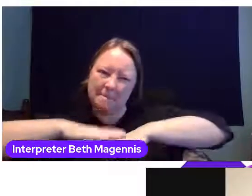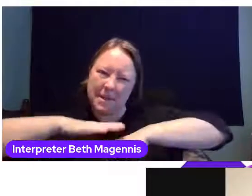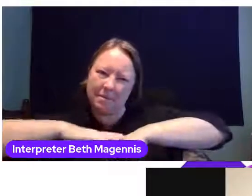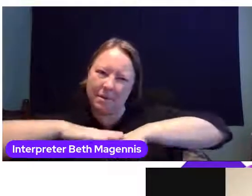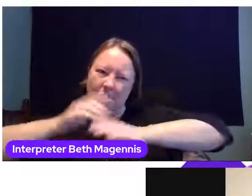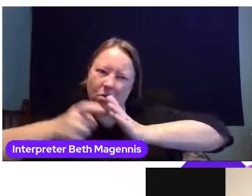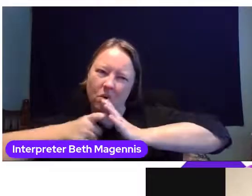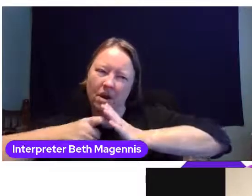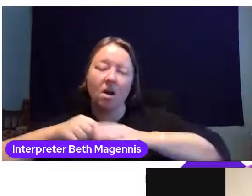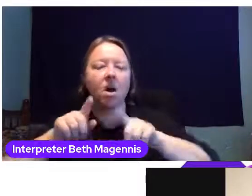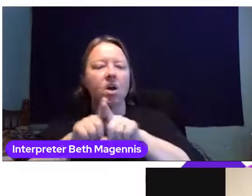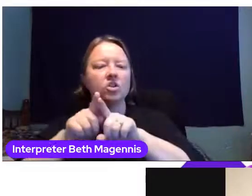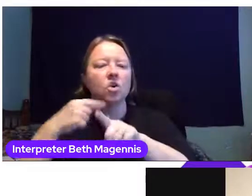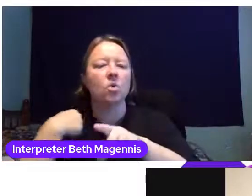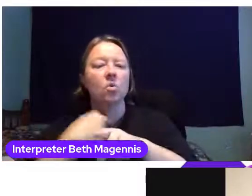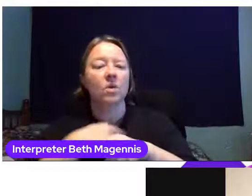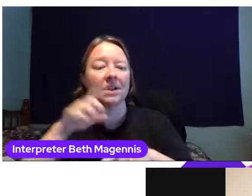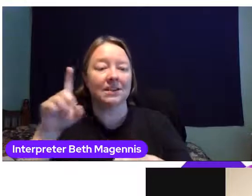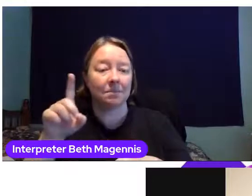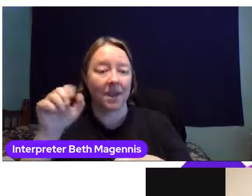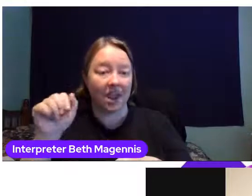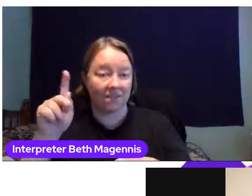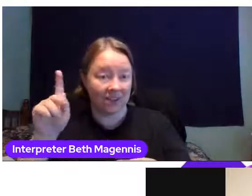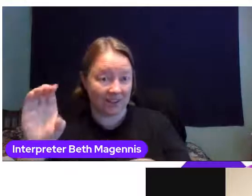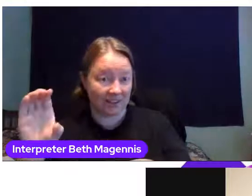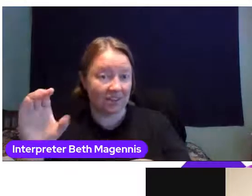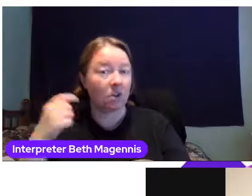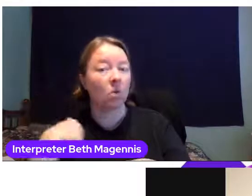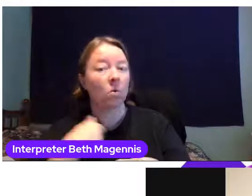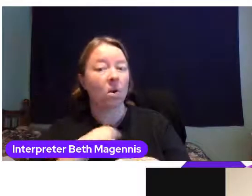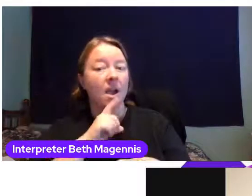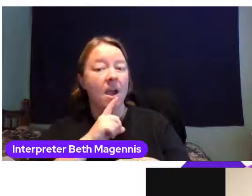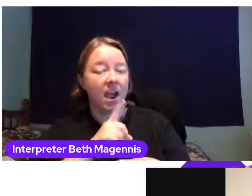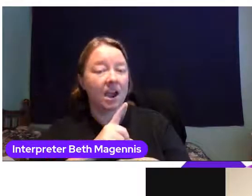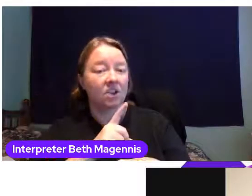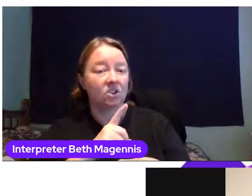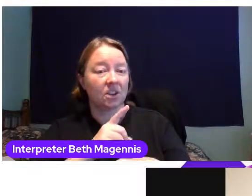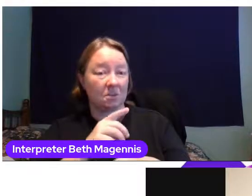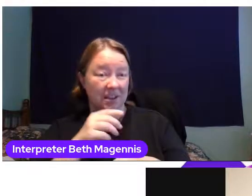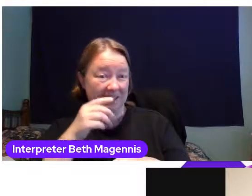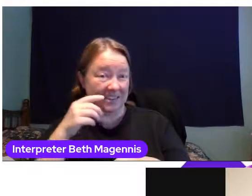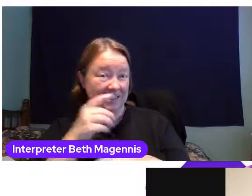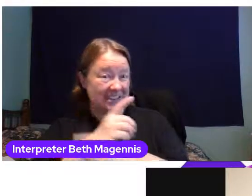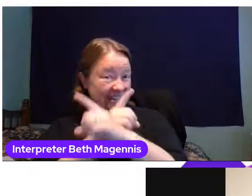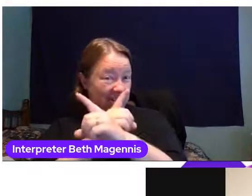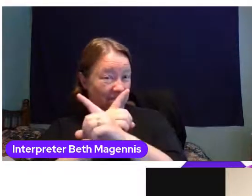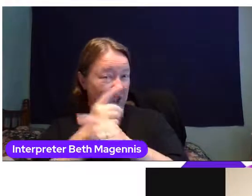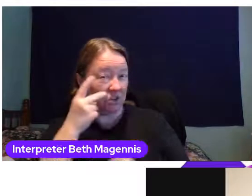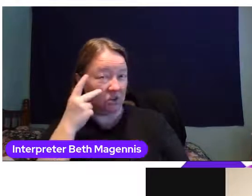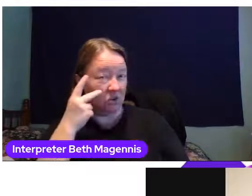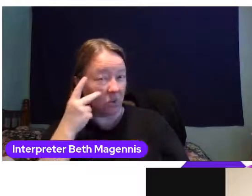then also, we as disability advocates, we've actually been defense witnesses